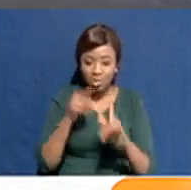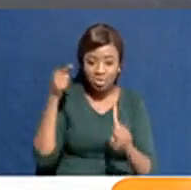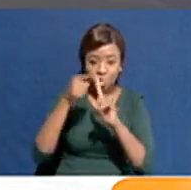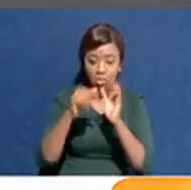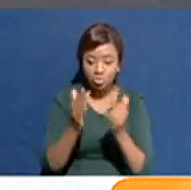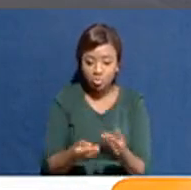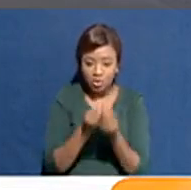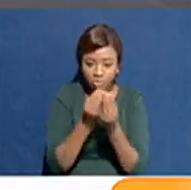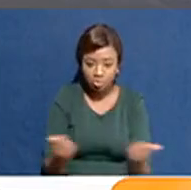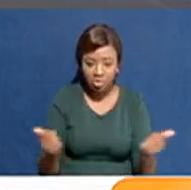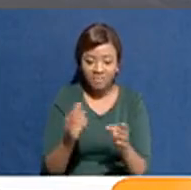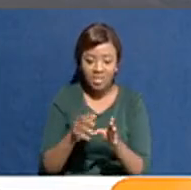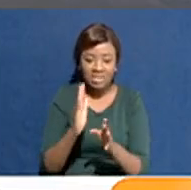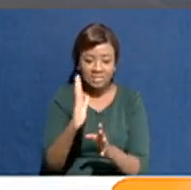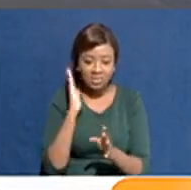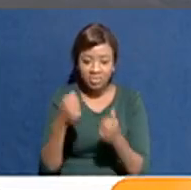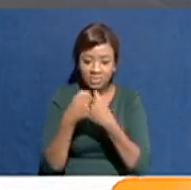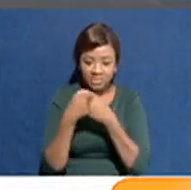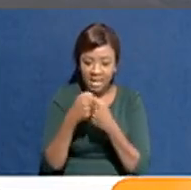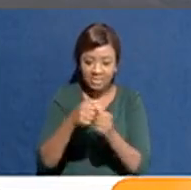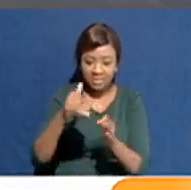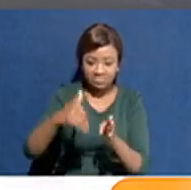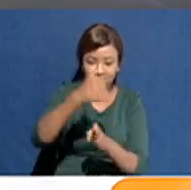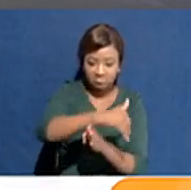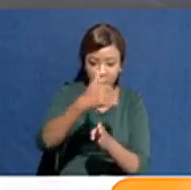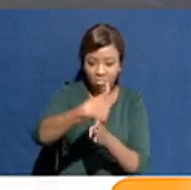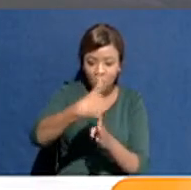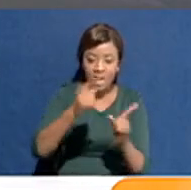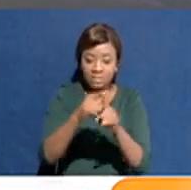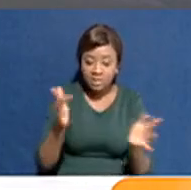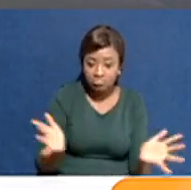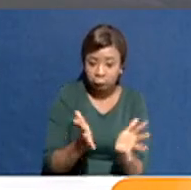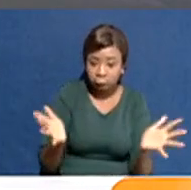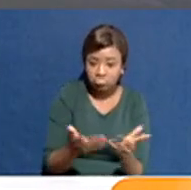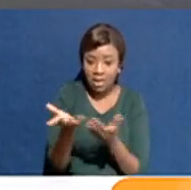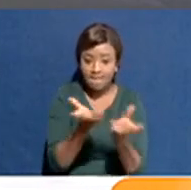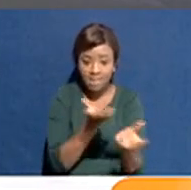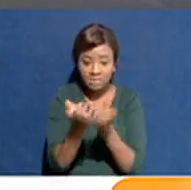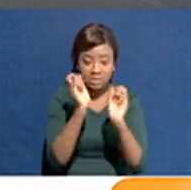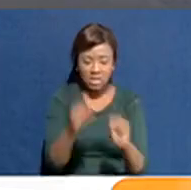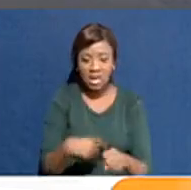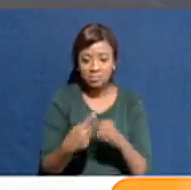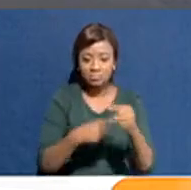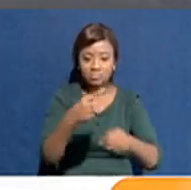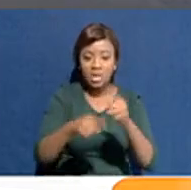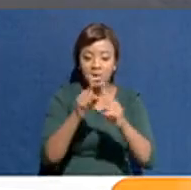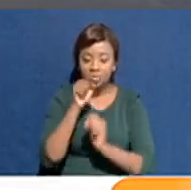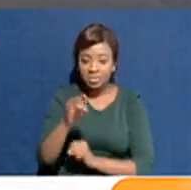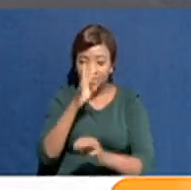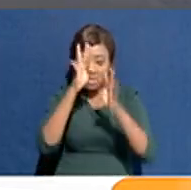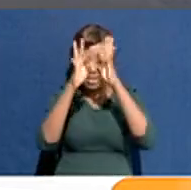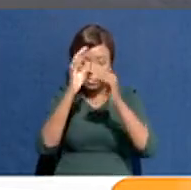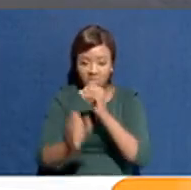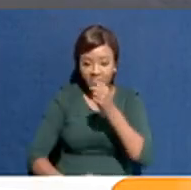to address cross-border security challenges and bolster trade among the three countries. The initiative, backed by the United Kingdom, brought